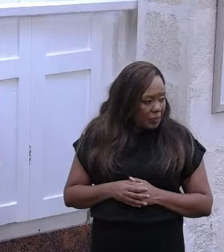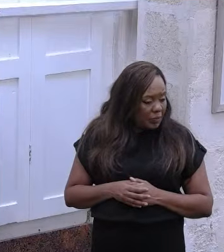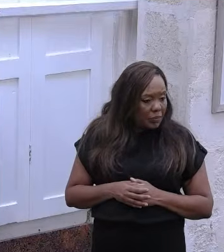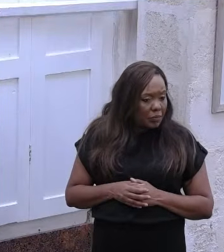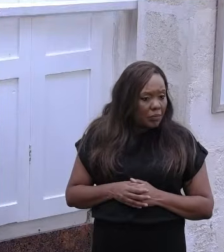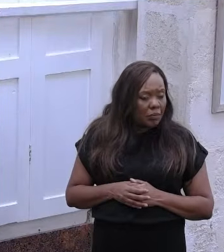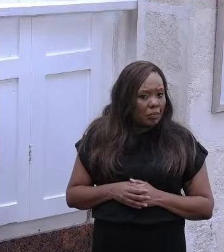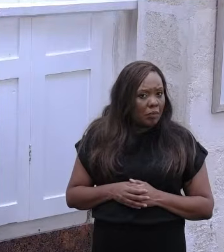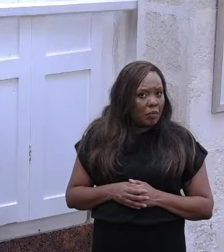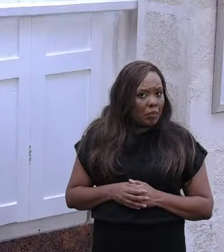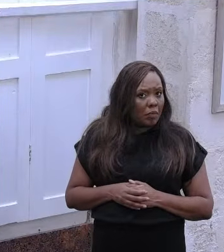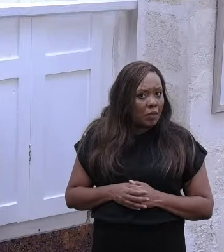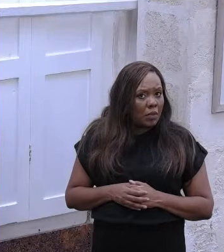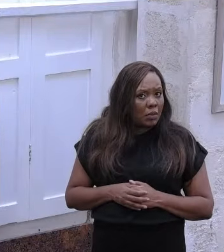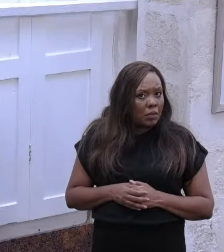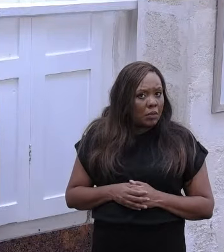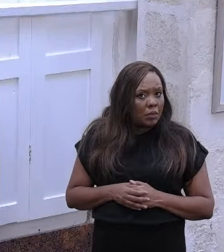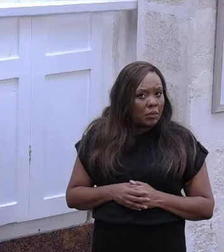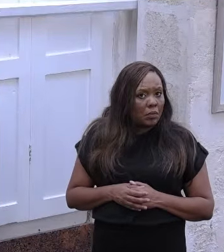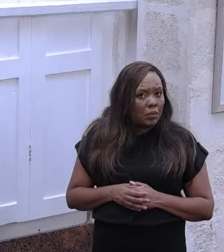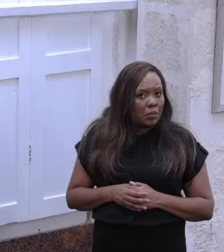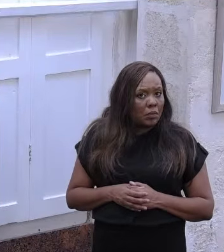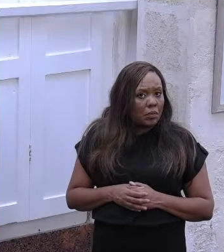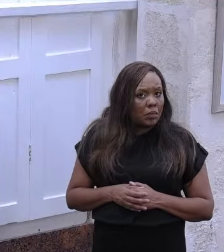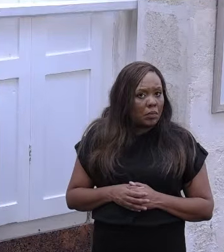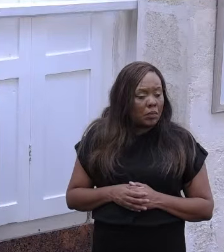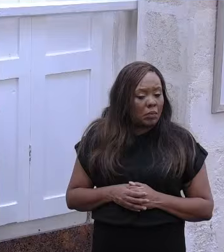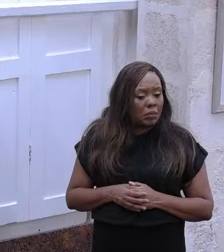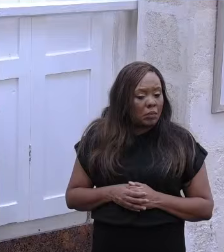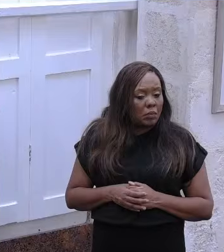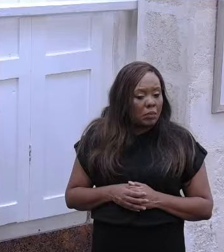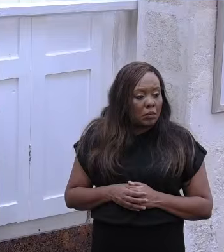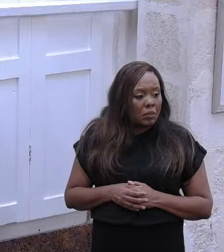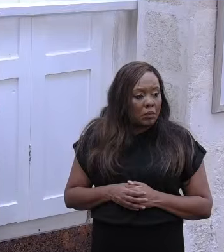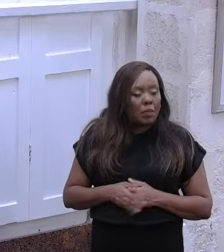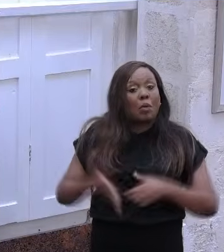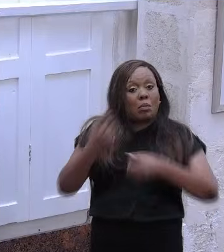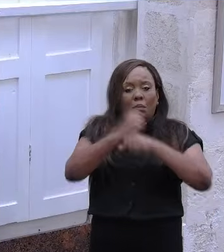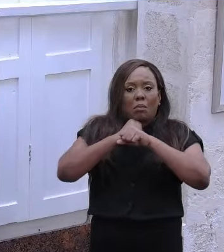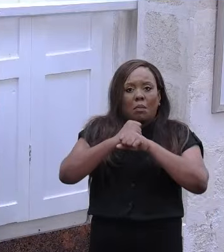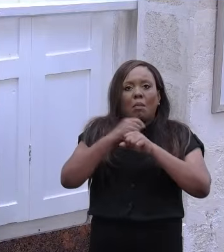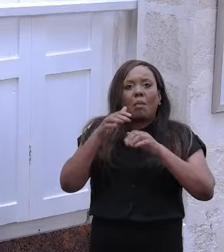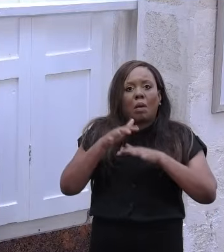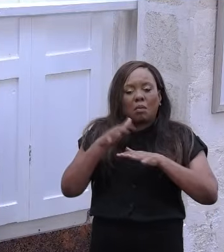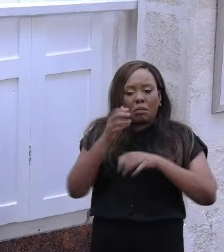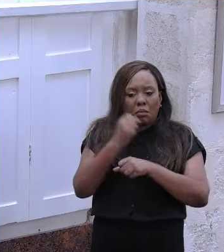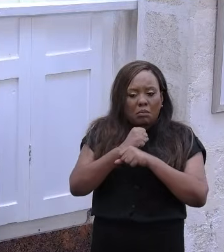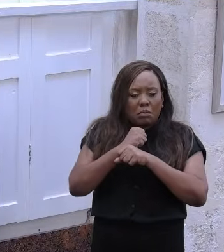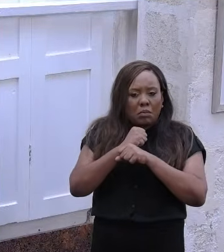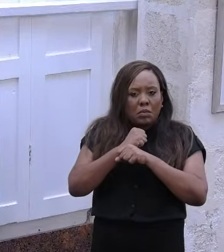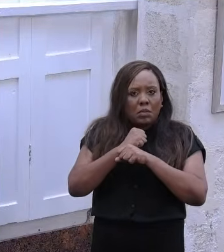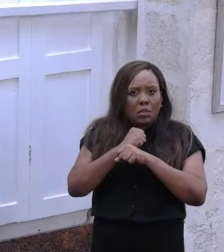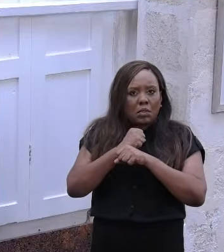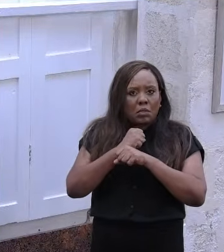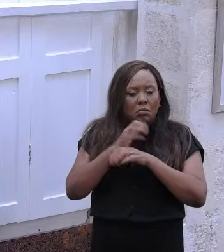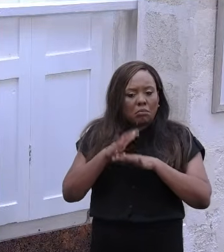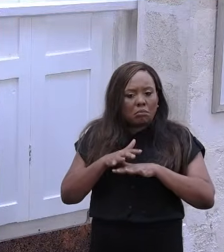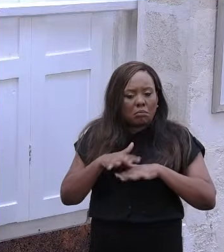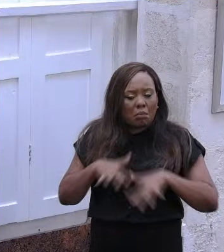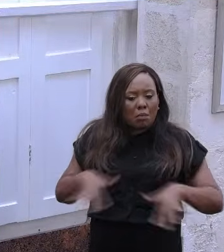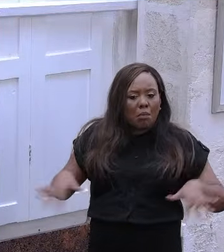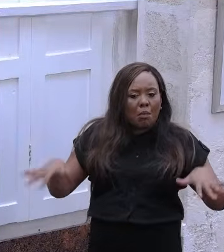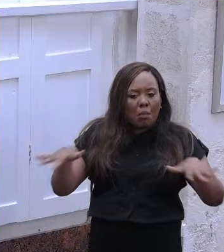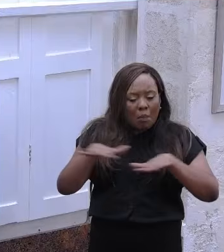Gildenborn and Dujon urge gender responsive and anti-trafficking protections across work permits, sponsorship, screening